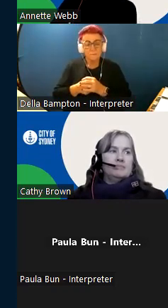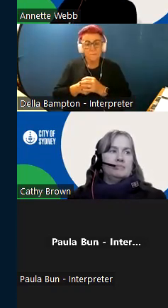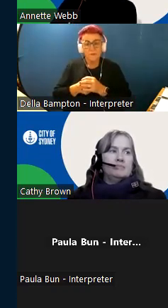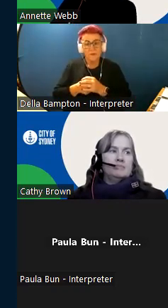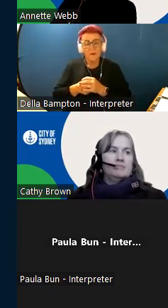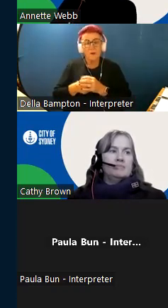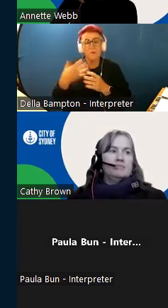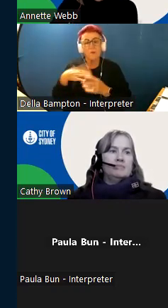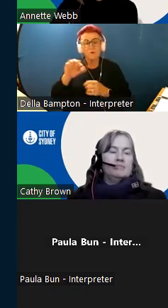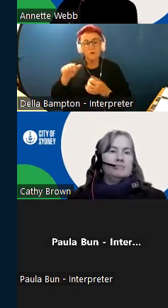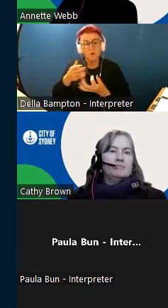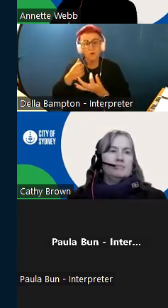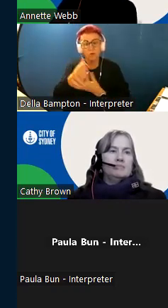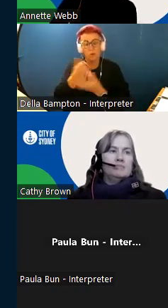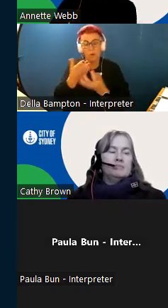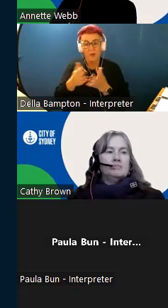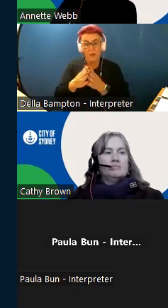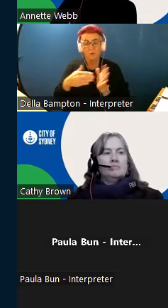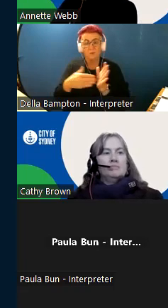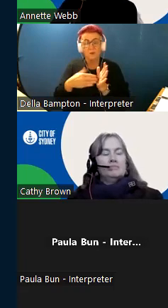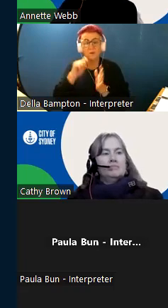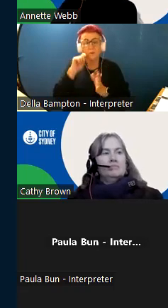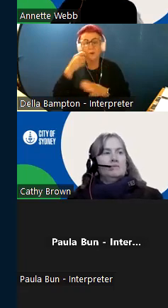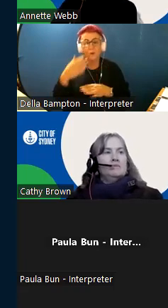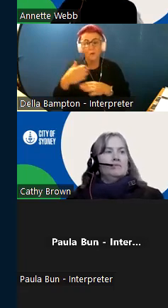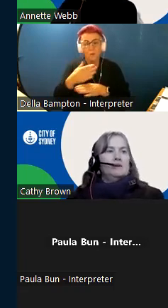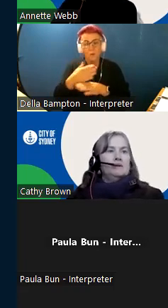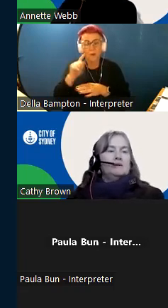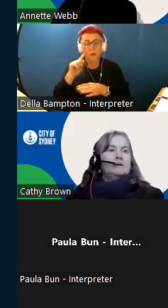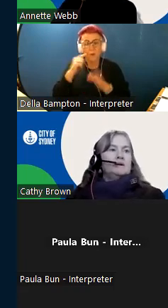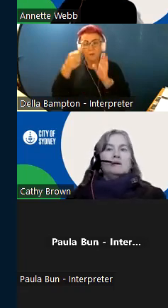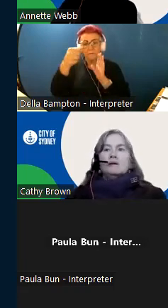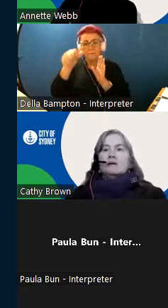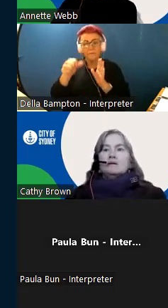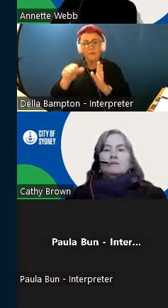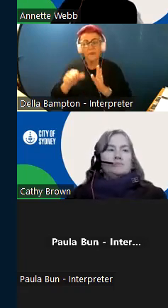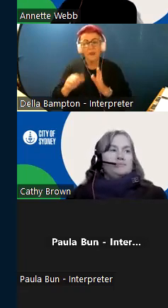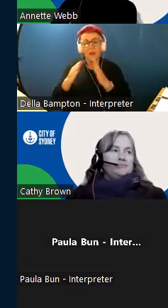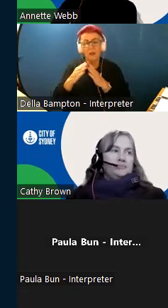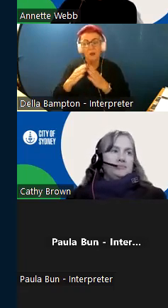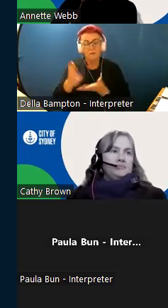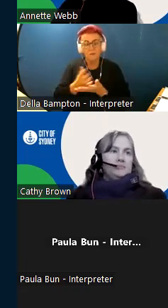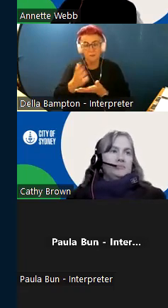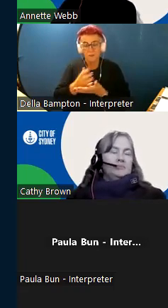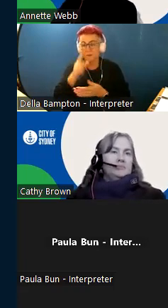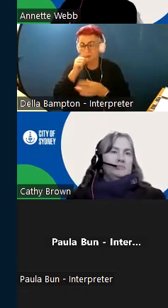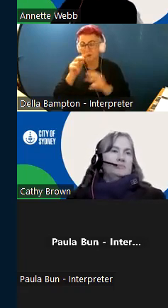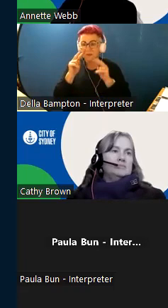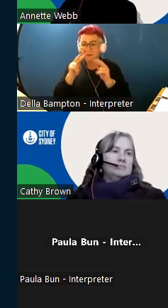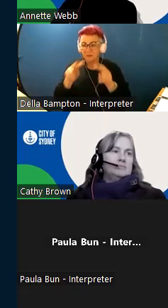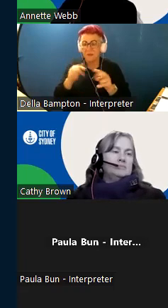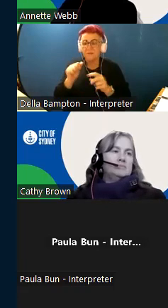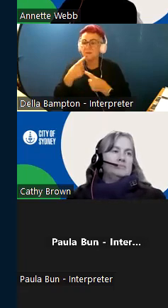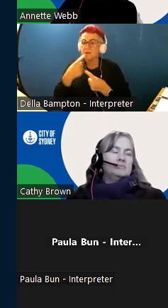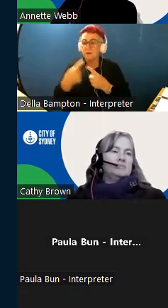Just to go through how this session is going to work, I'm just going to run through some housekeeping. As you can see, and as I've mentioned,